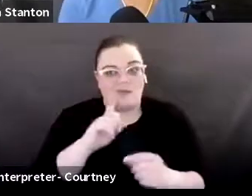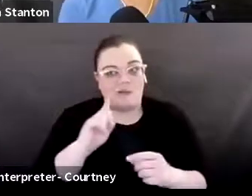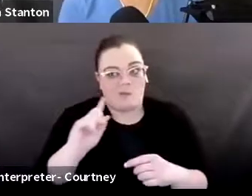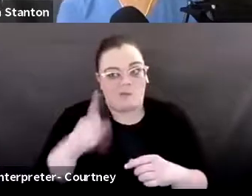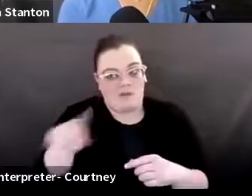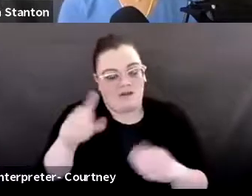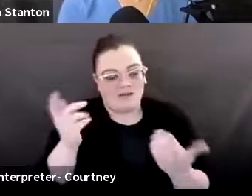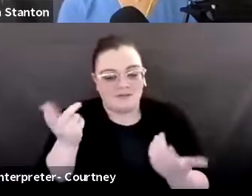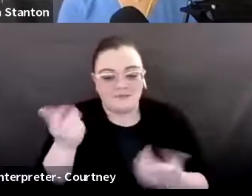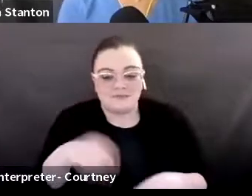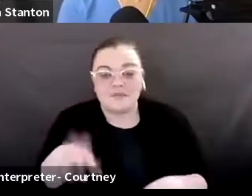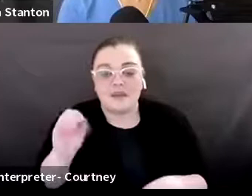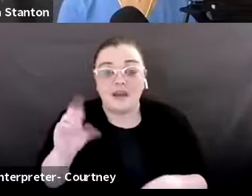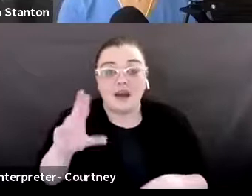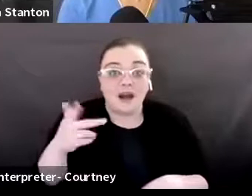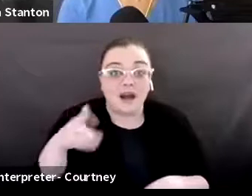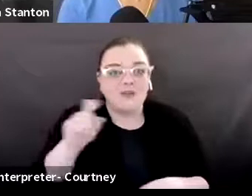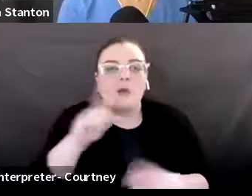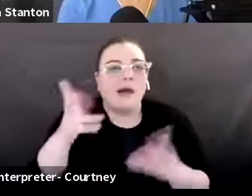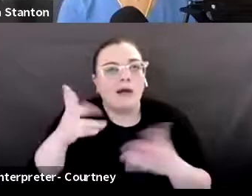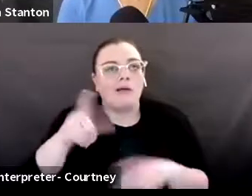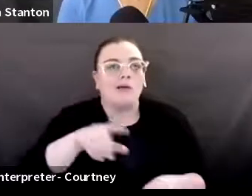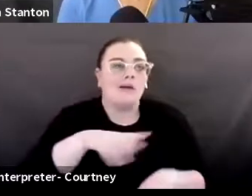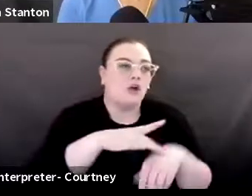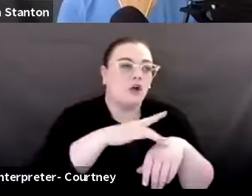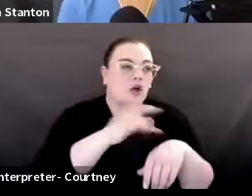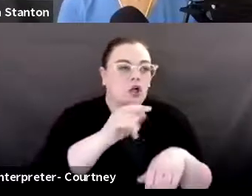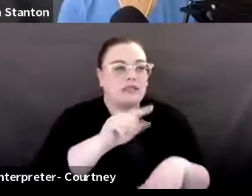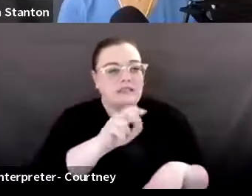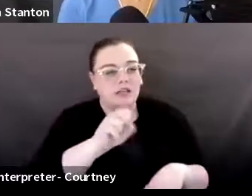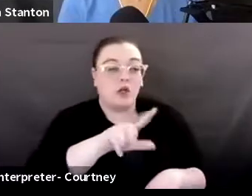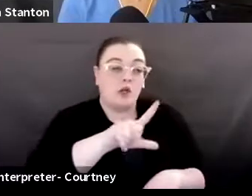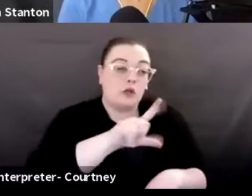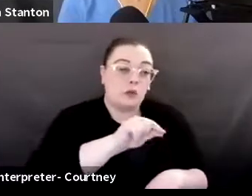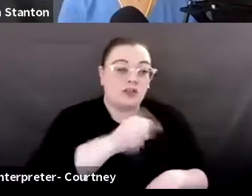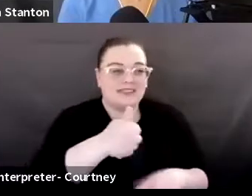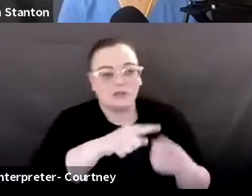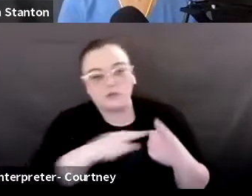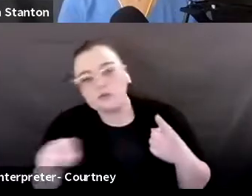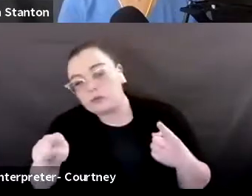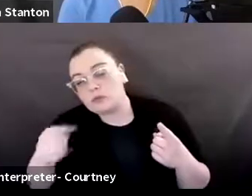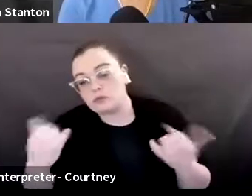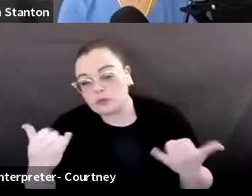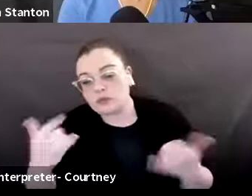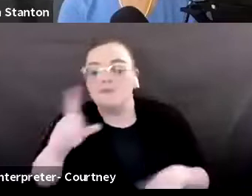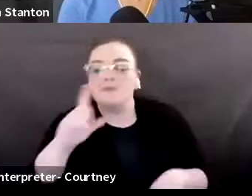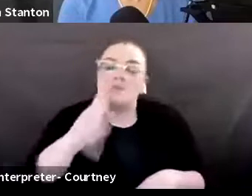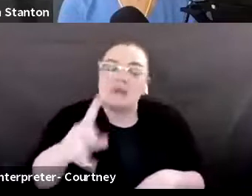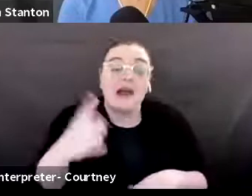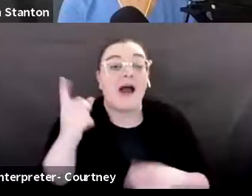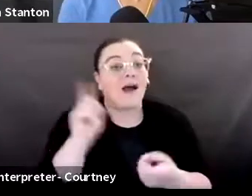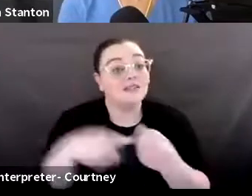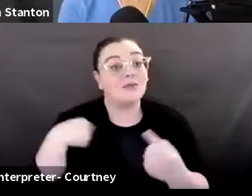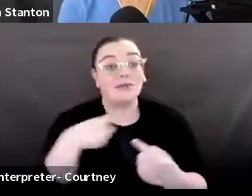in the early teens, so 2010 through 2017-ish. Well, till Standing Rock, let's be honest, until we could finally say, no, people